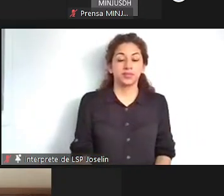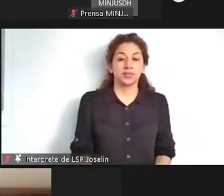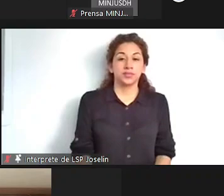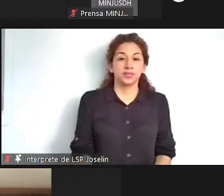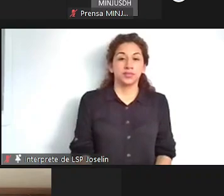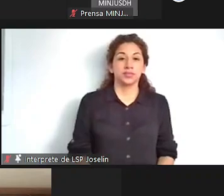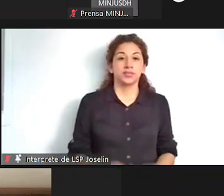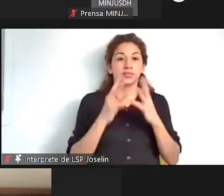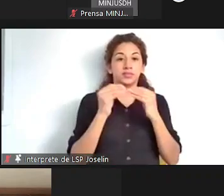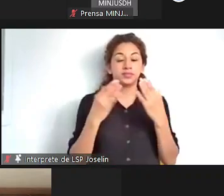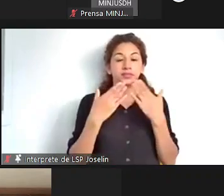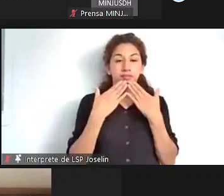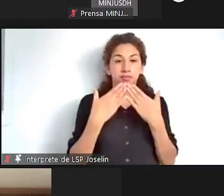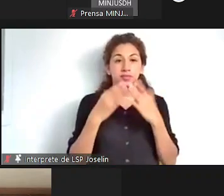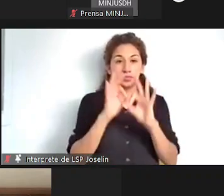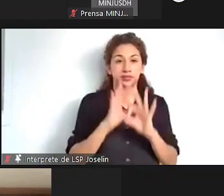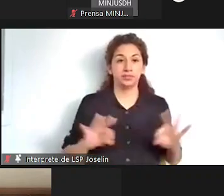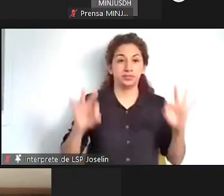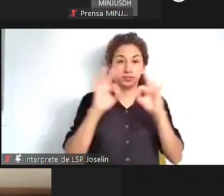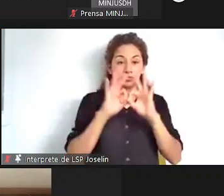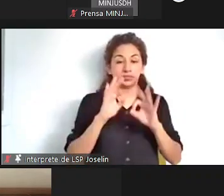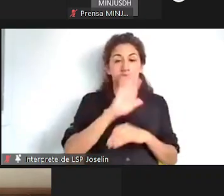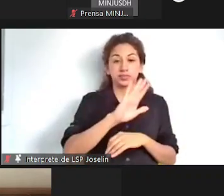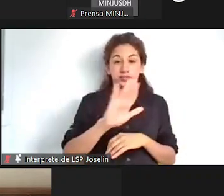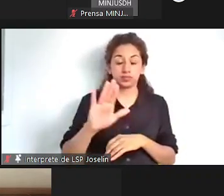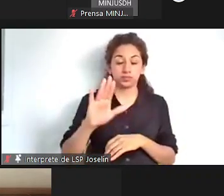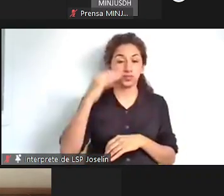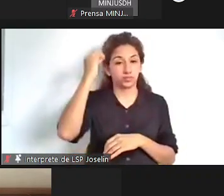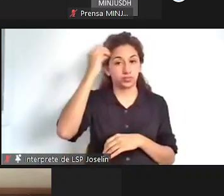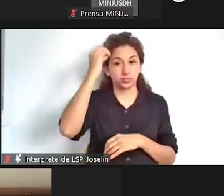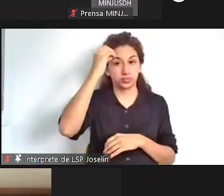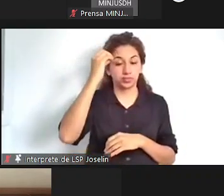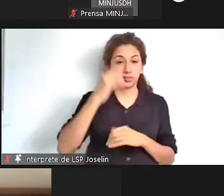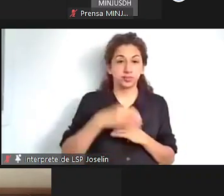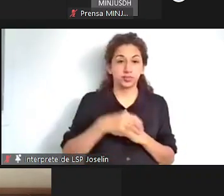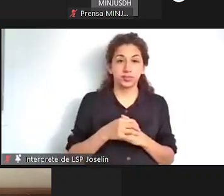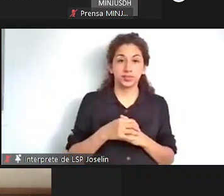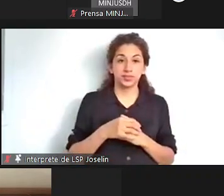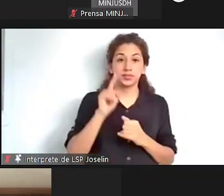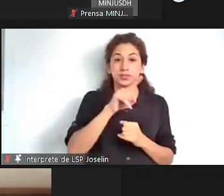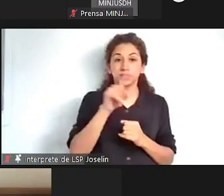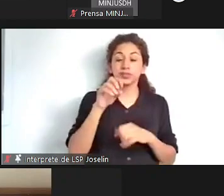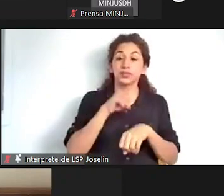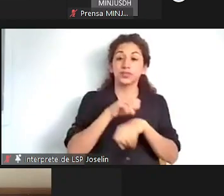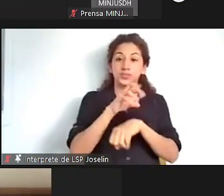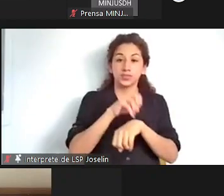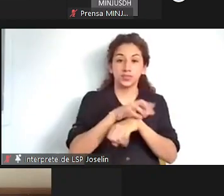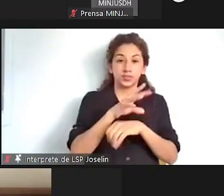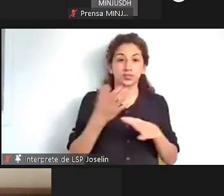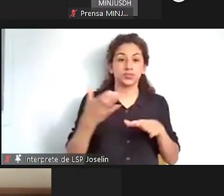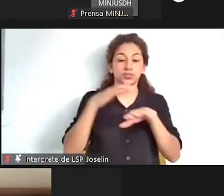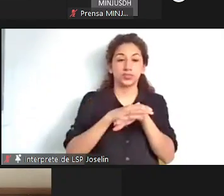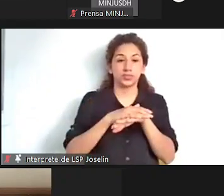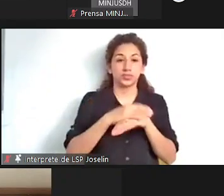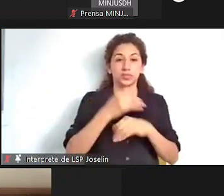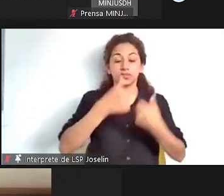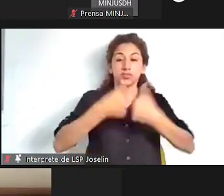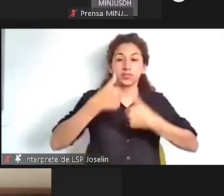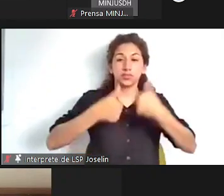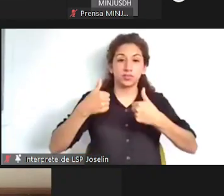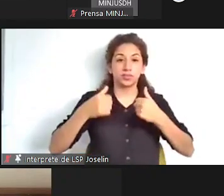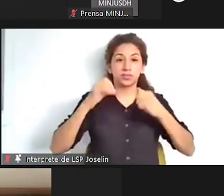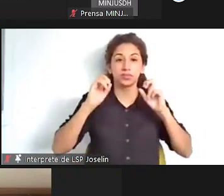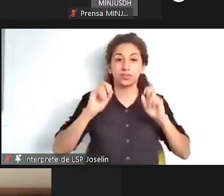facts thank you thank you very much important reflections that we have from the suggestion and